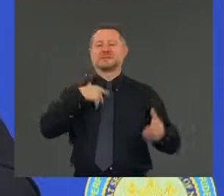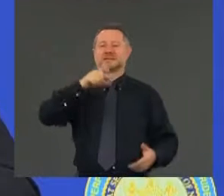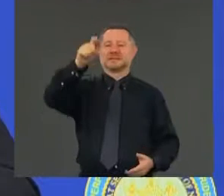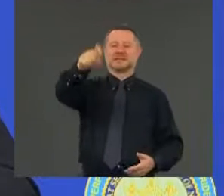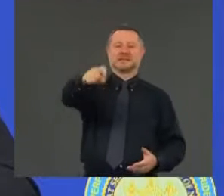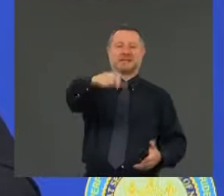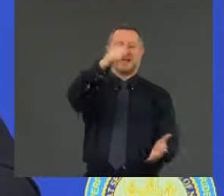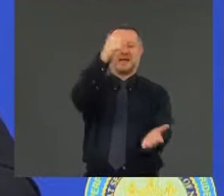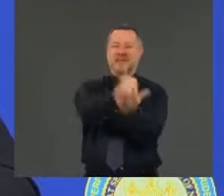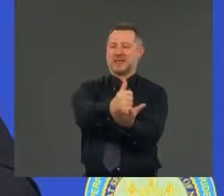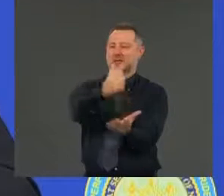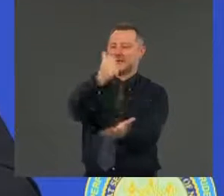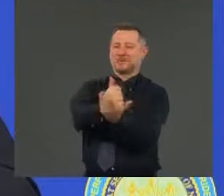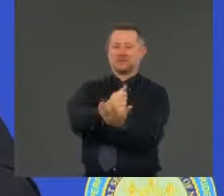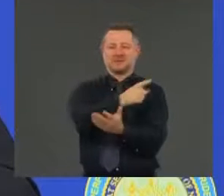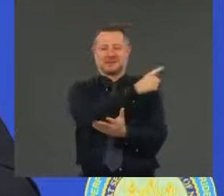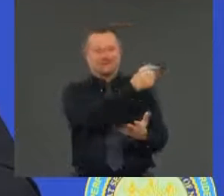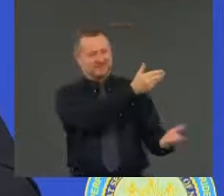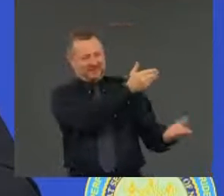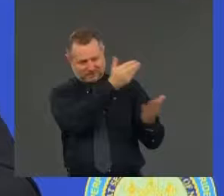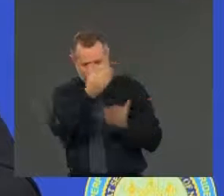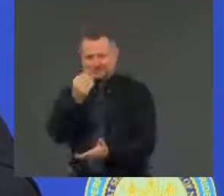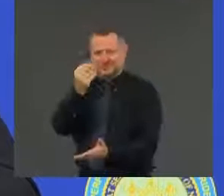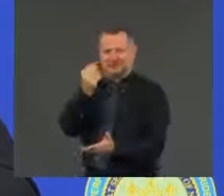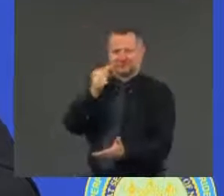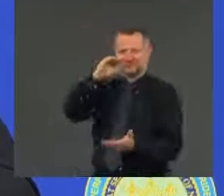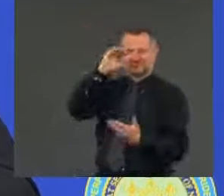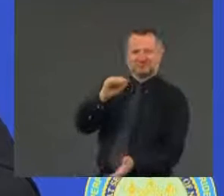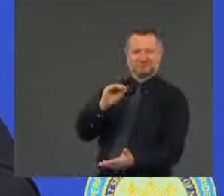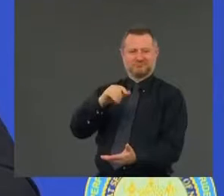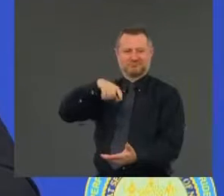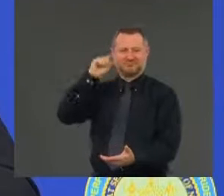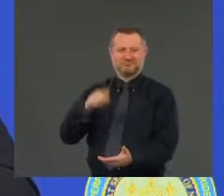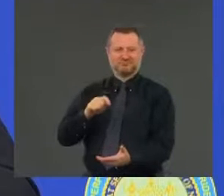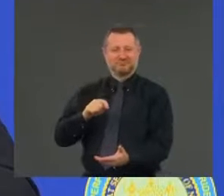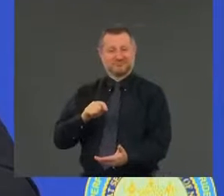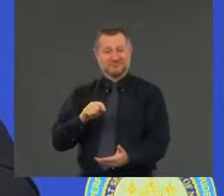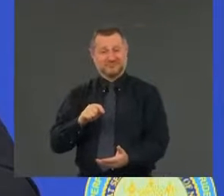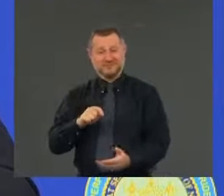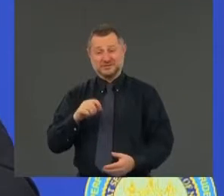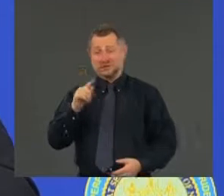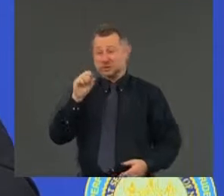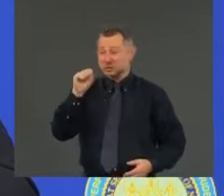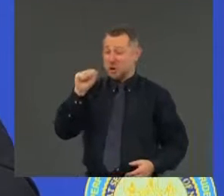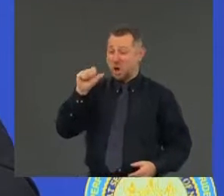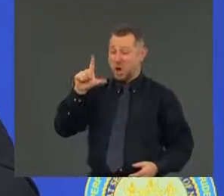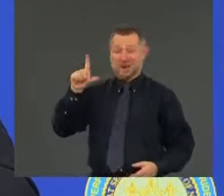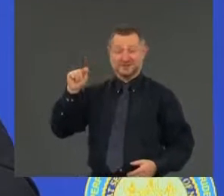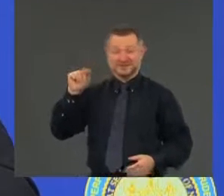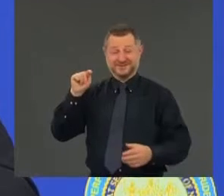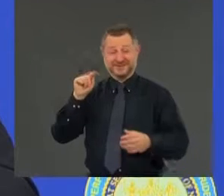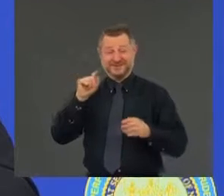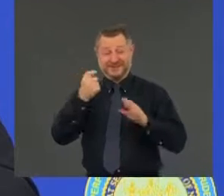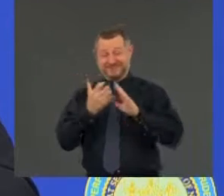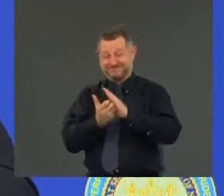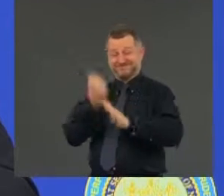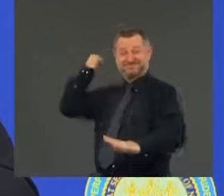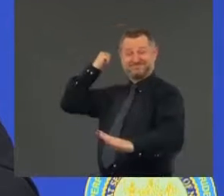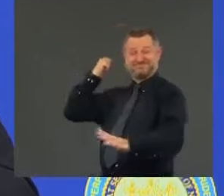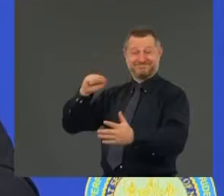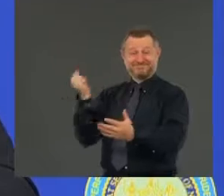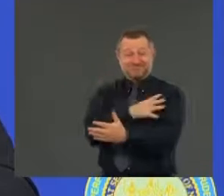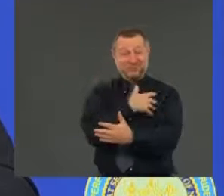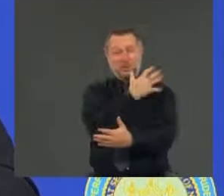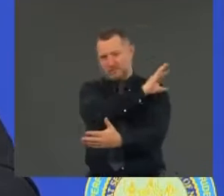to deliver. And we need you to deliver the SALT repeal, which is also in the House bill, which was